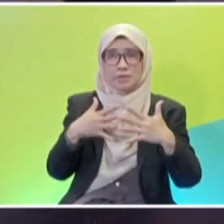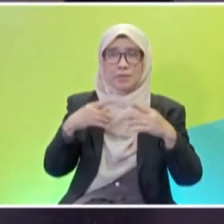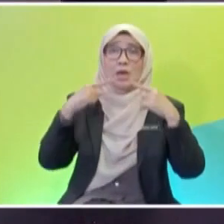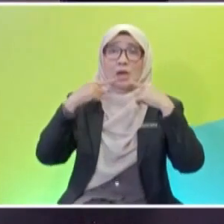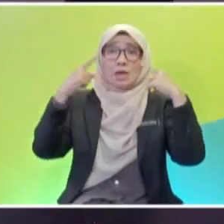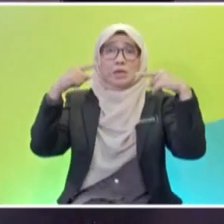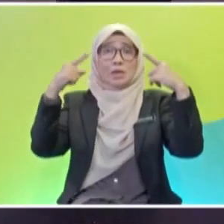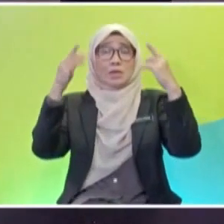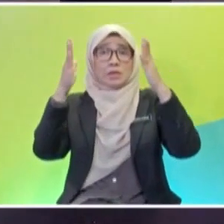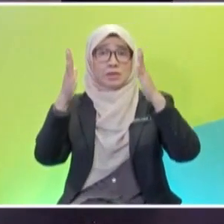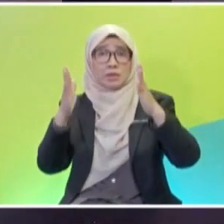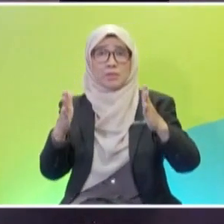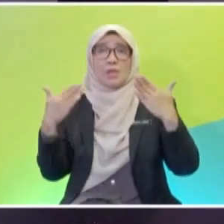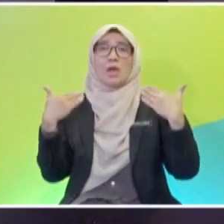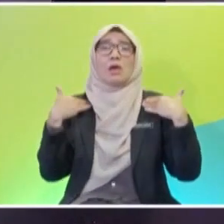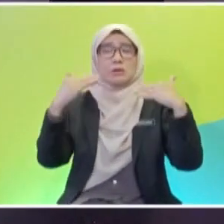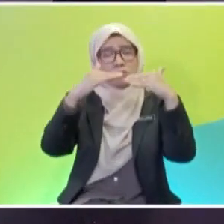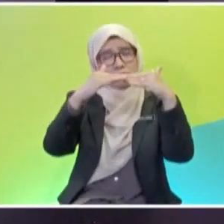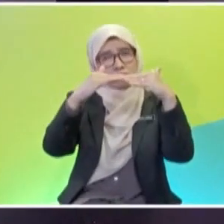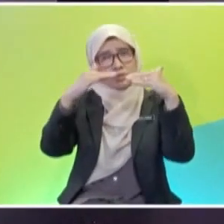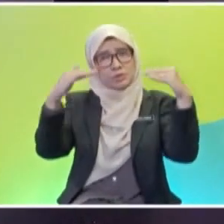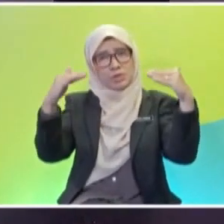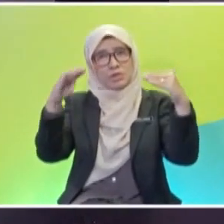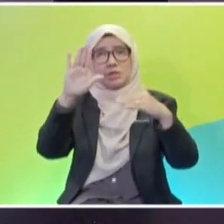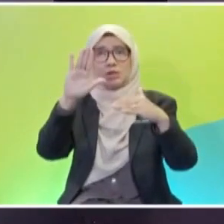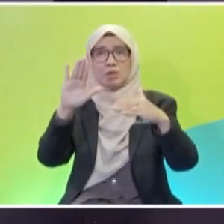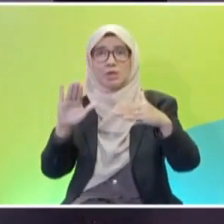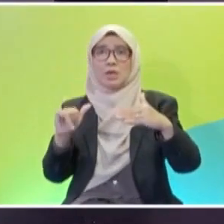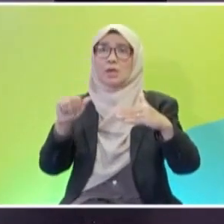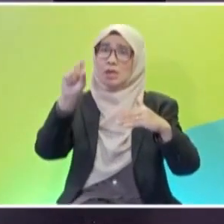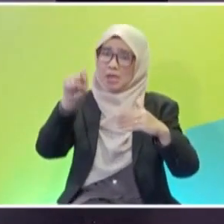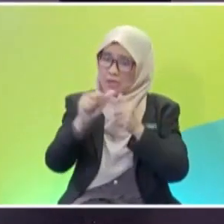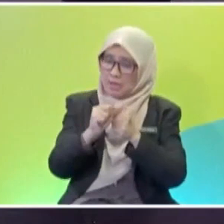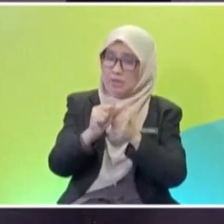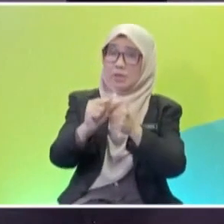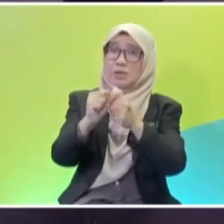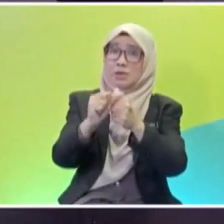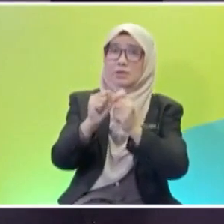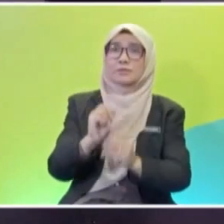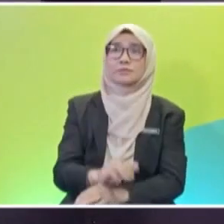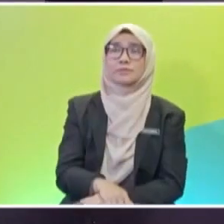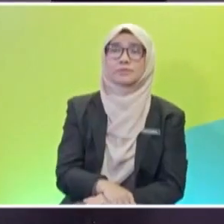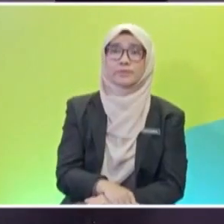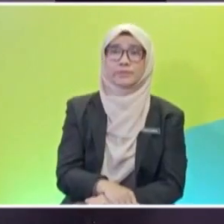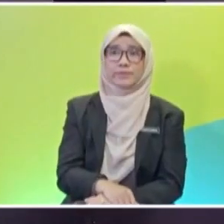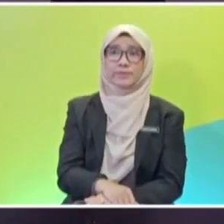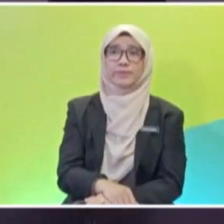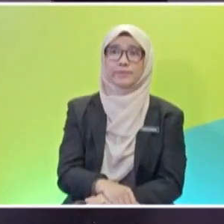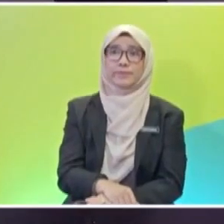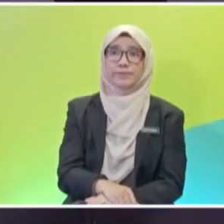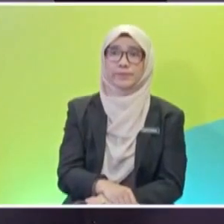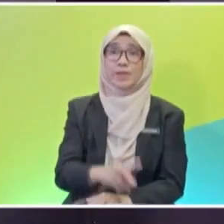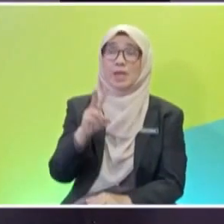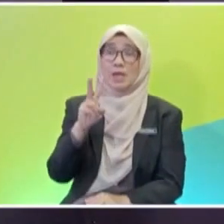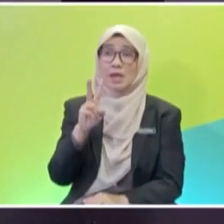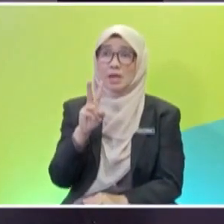see Doshrina nodding as I was talking just now. Yes, so let's go turn. To my darling Doshrina for you to give us your thoughts on